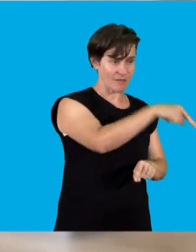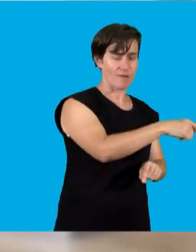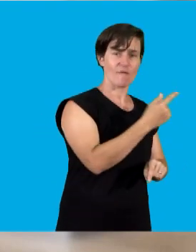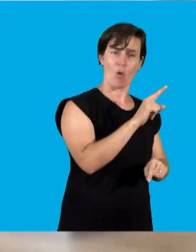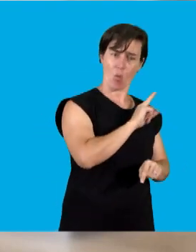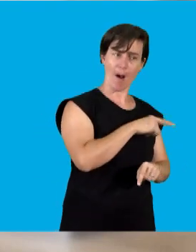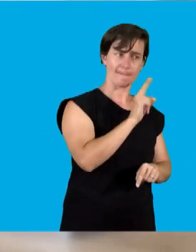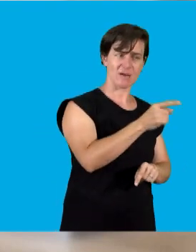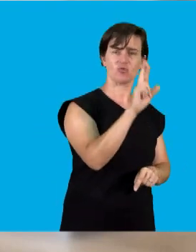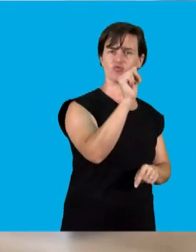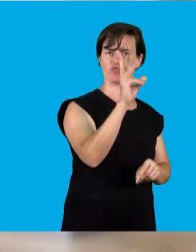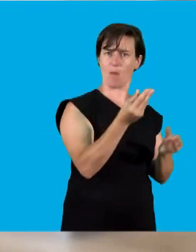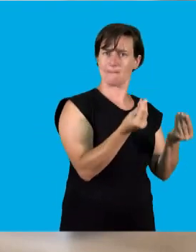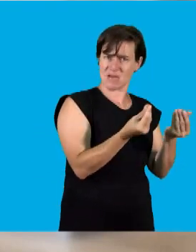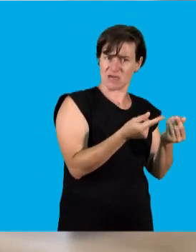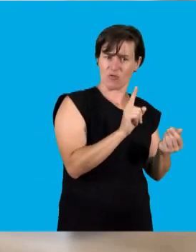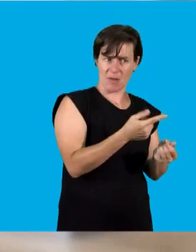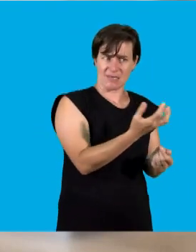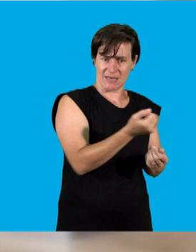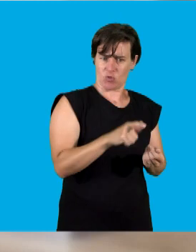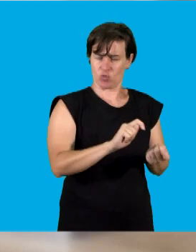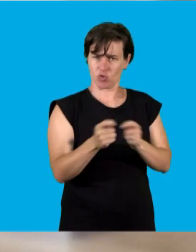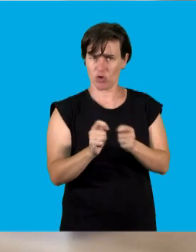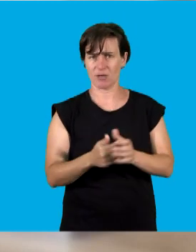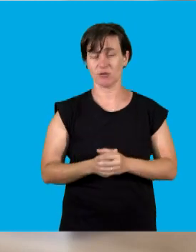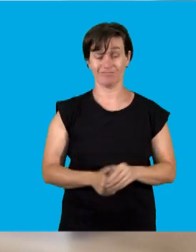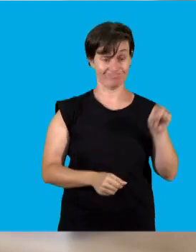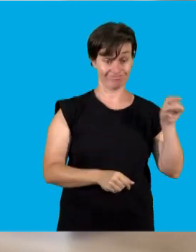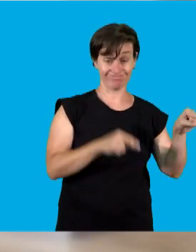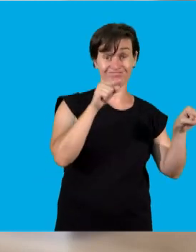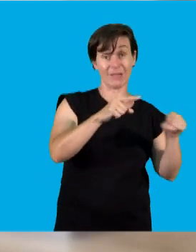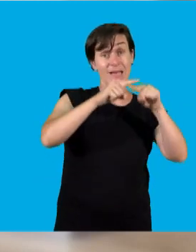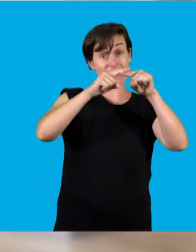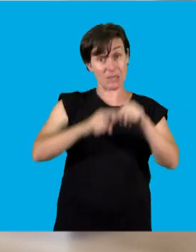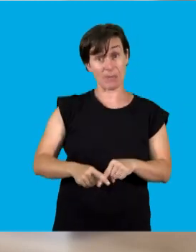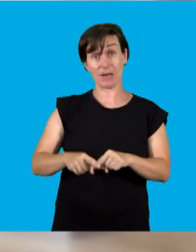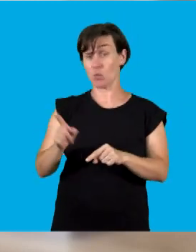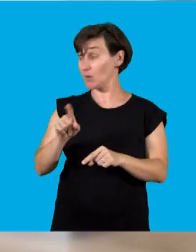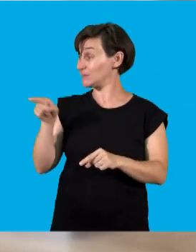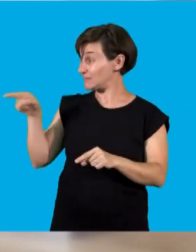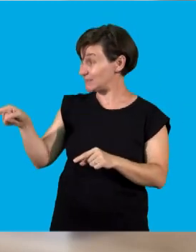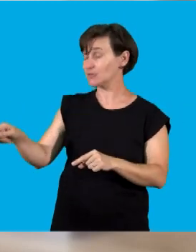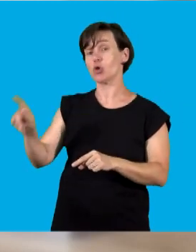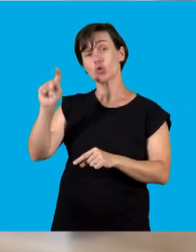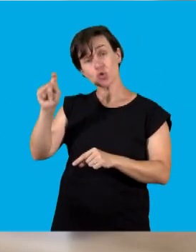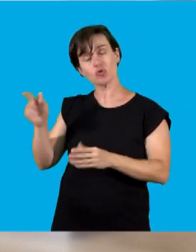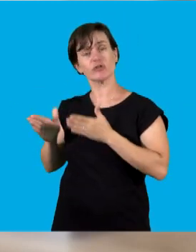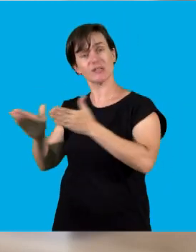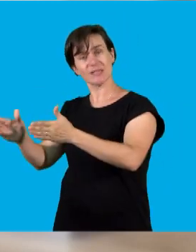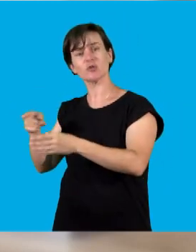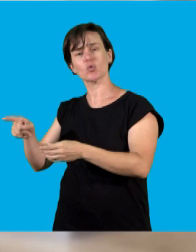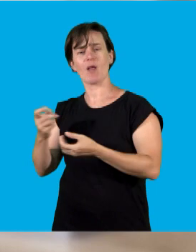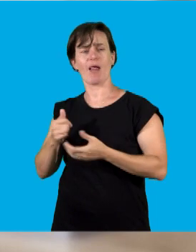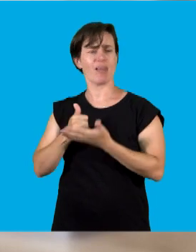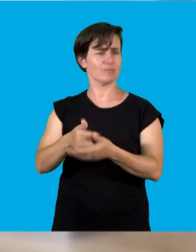for the raw materials that they have to transform. Both the primary and secondary sector, they depend on the tertiary sector for the